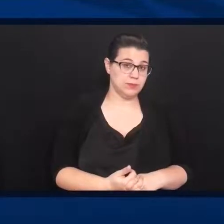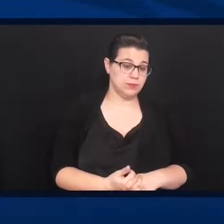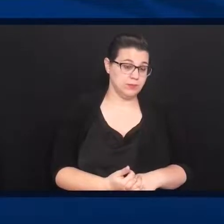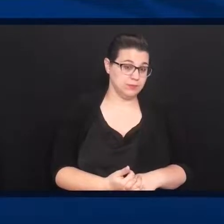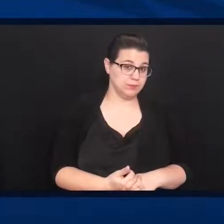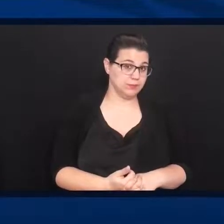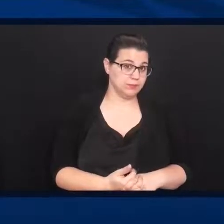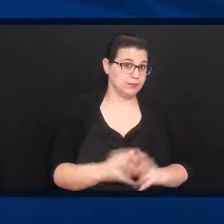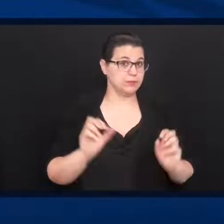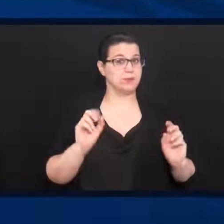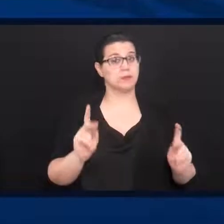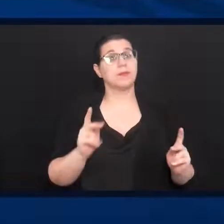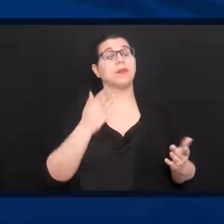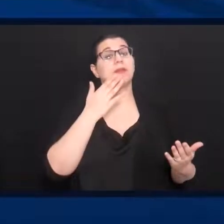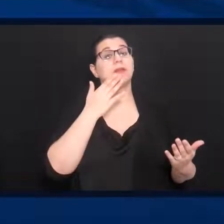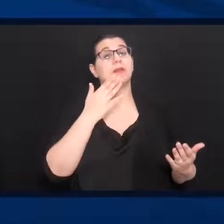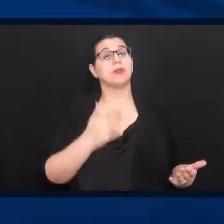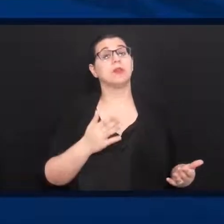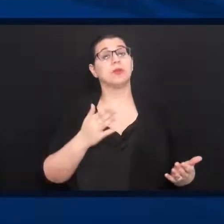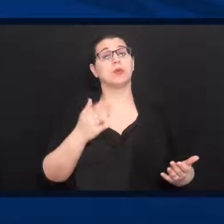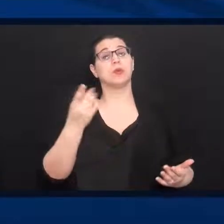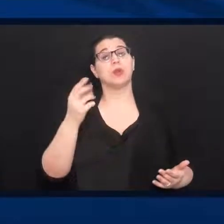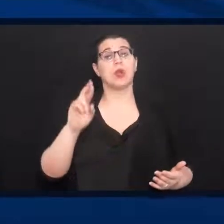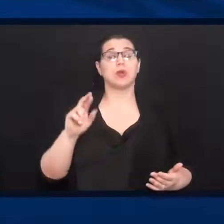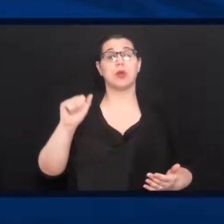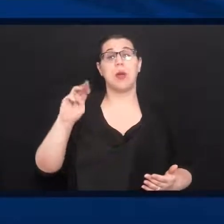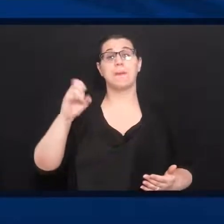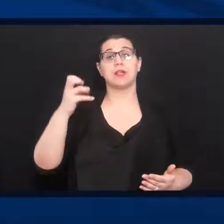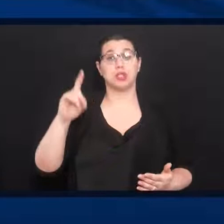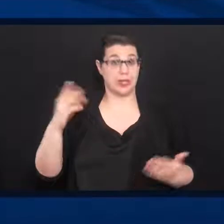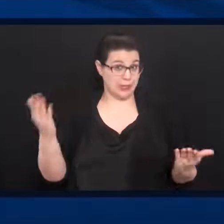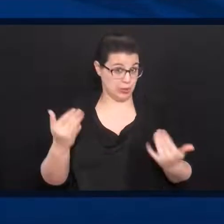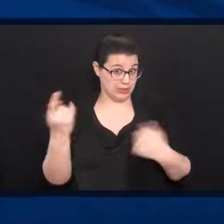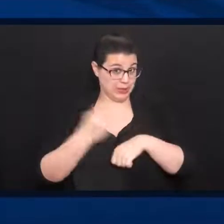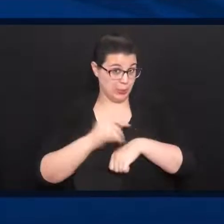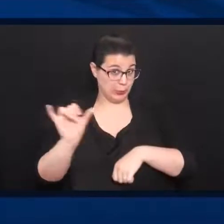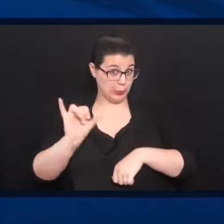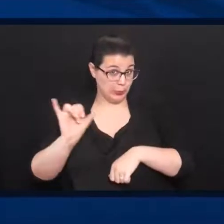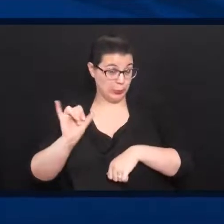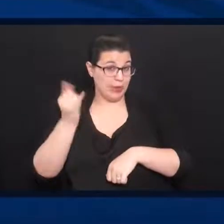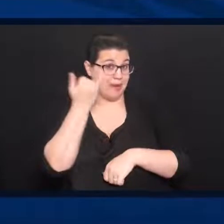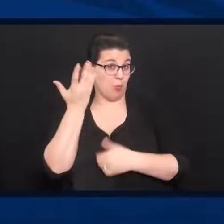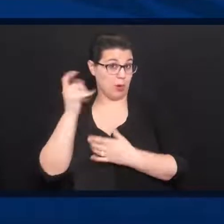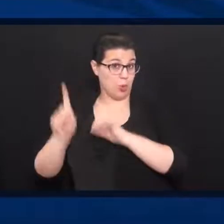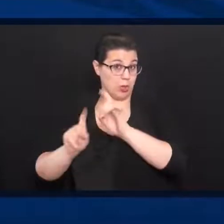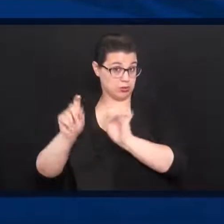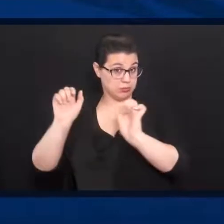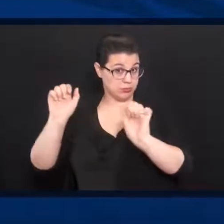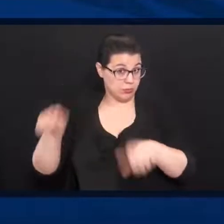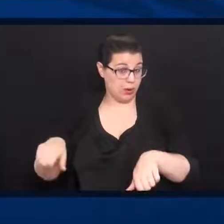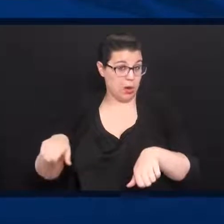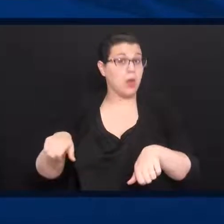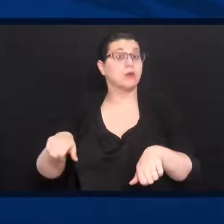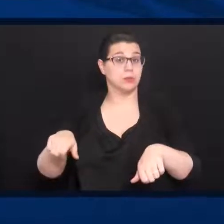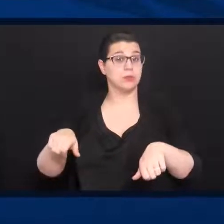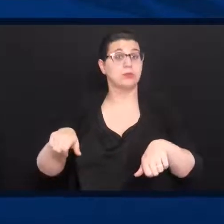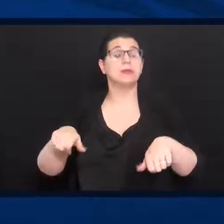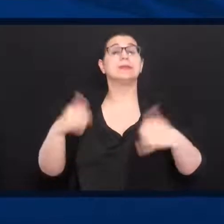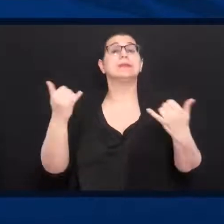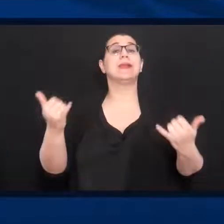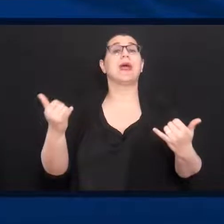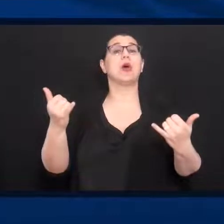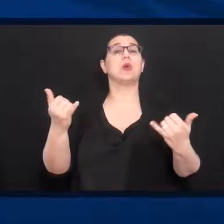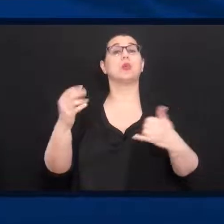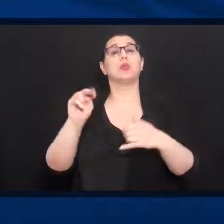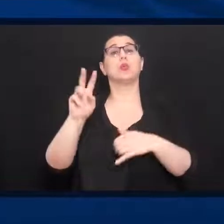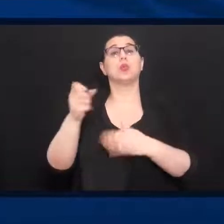All right, thank you, sir. Dr. Ainam Jad, our state health officer, is also joining us today and is available for questions. We'll now go to questions from members of the media. The first